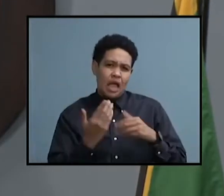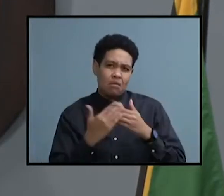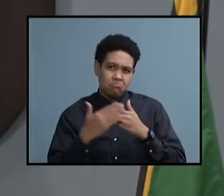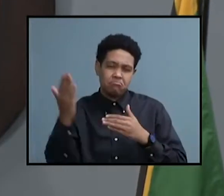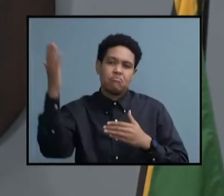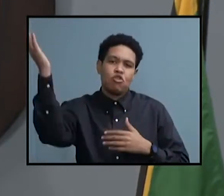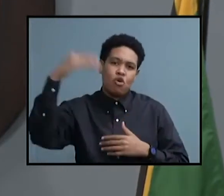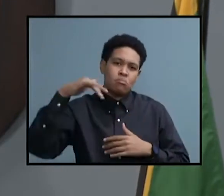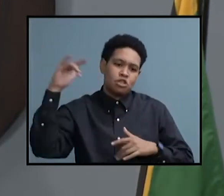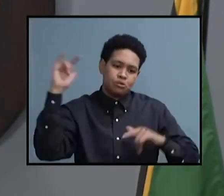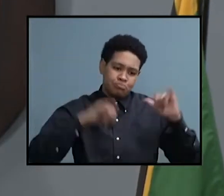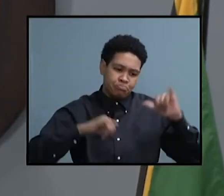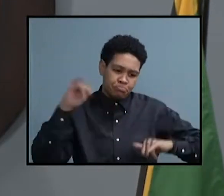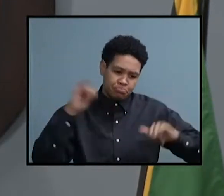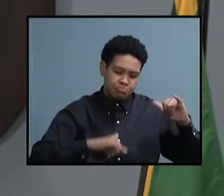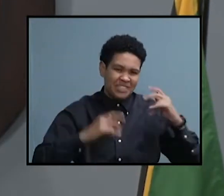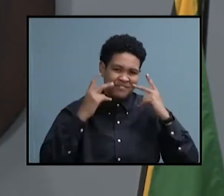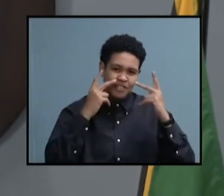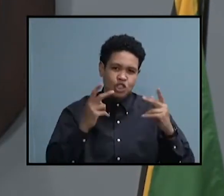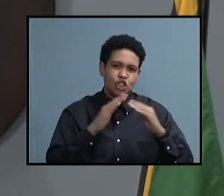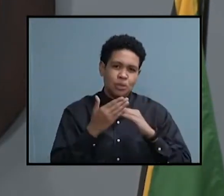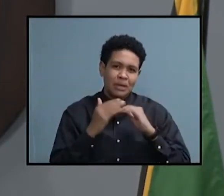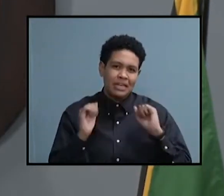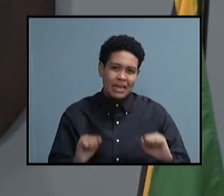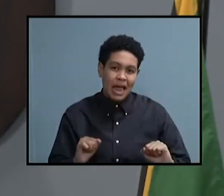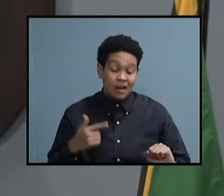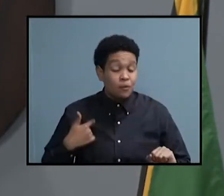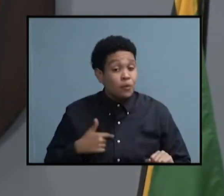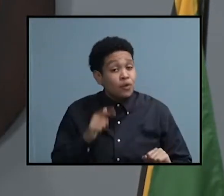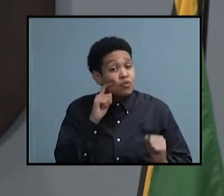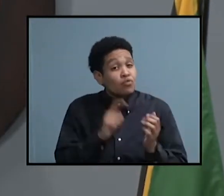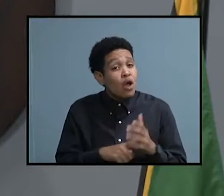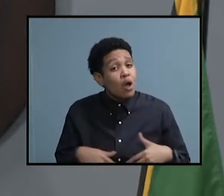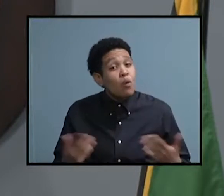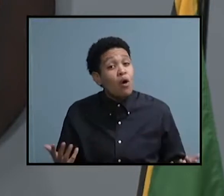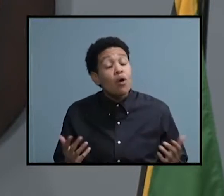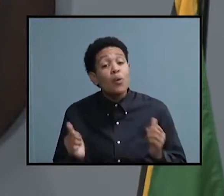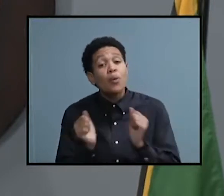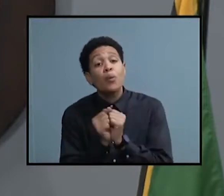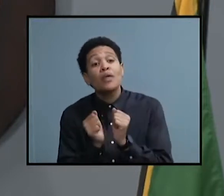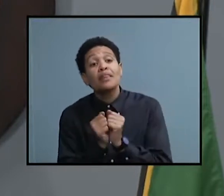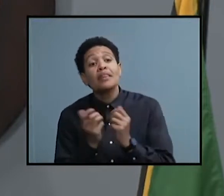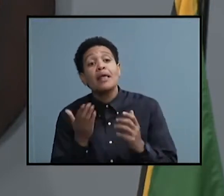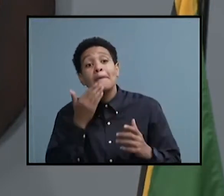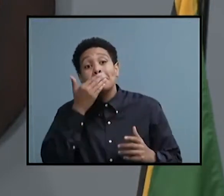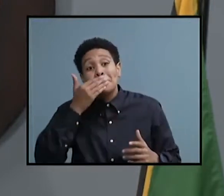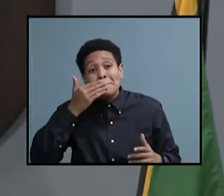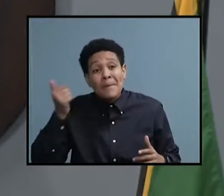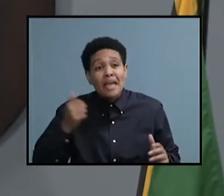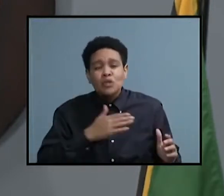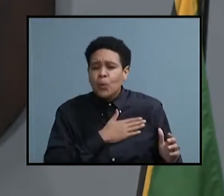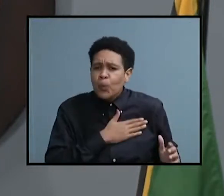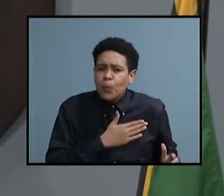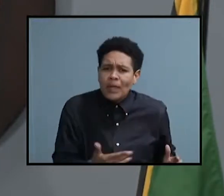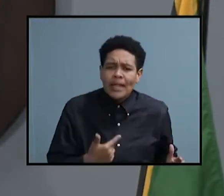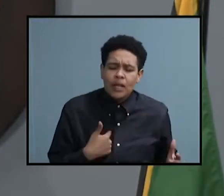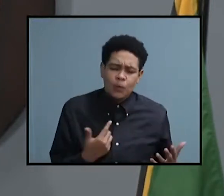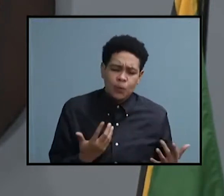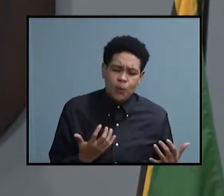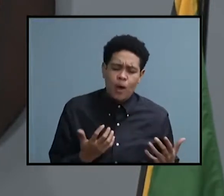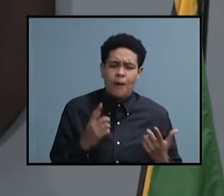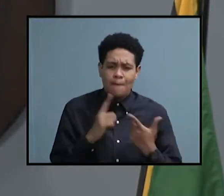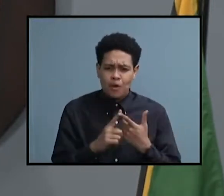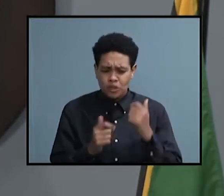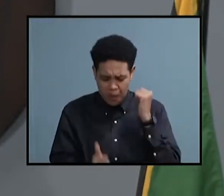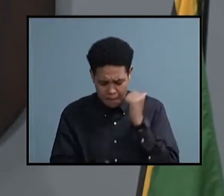visit Jamaica, we recognize that even with the best will and the